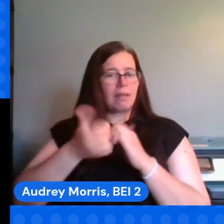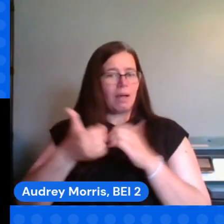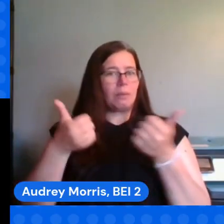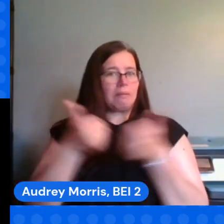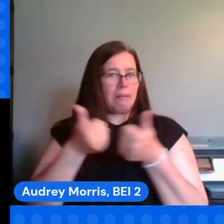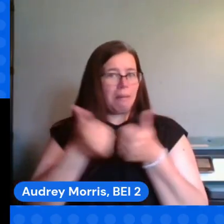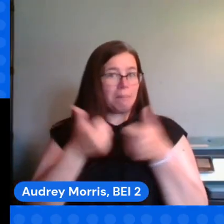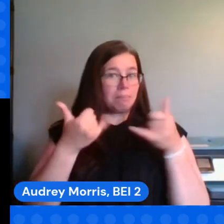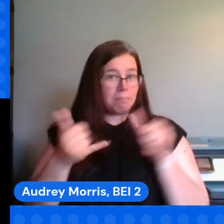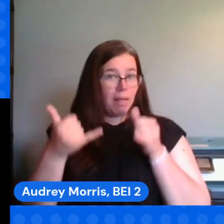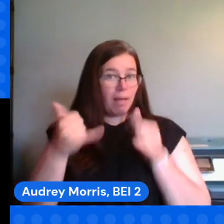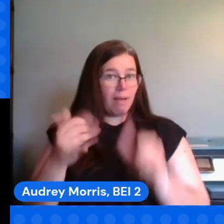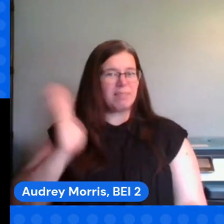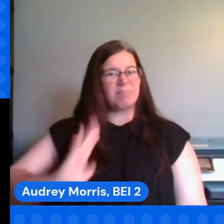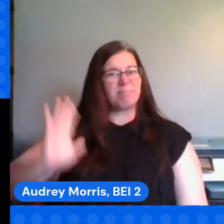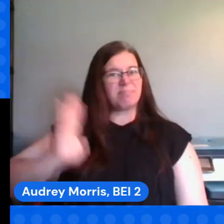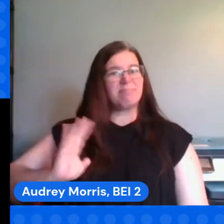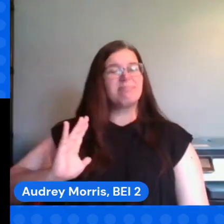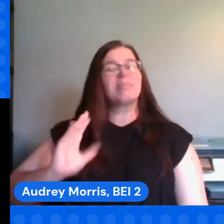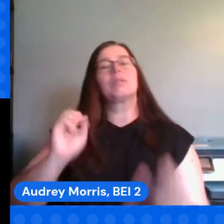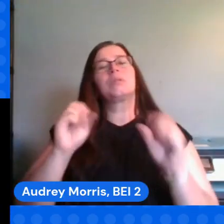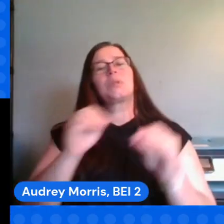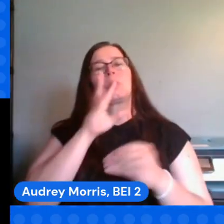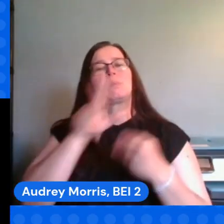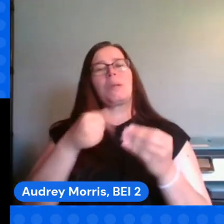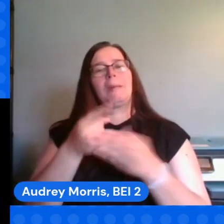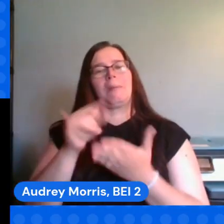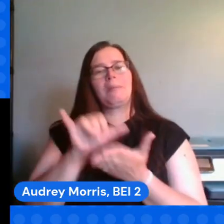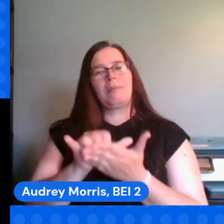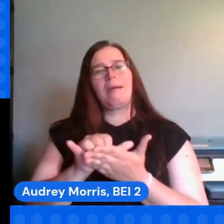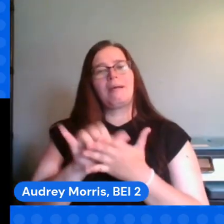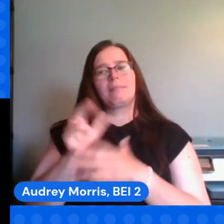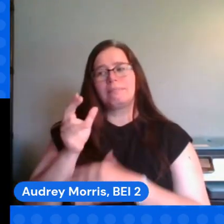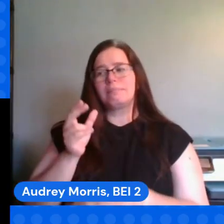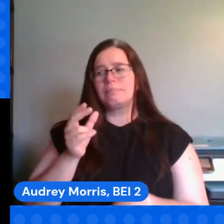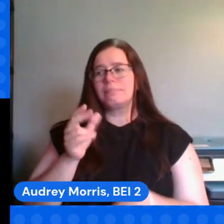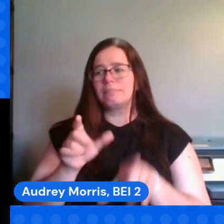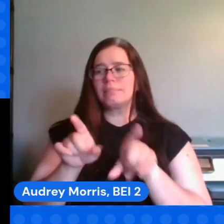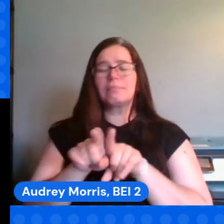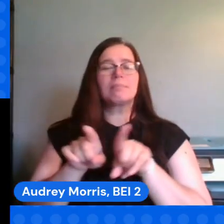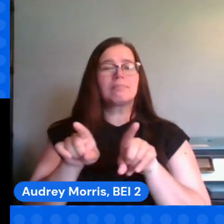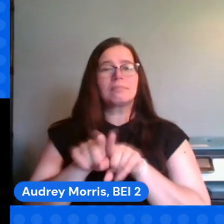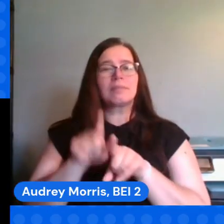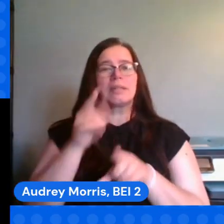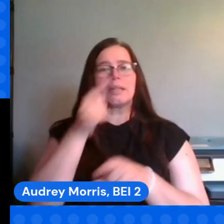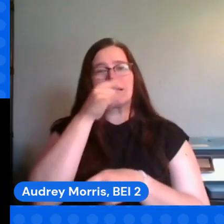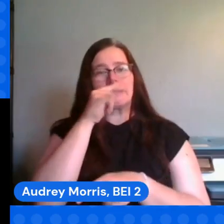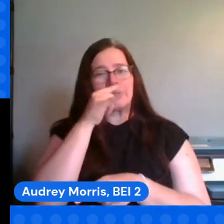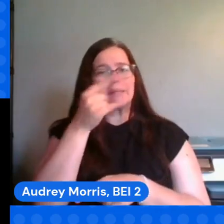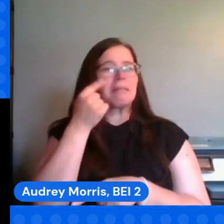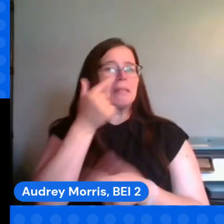played in the earlier years. So we'll kind of talk through that as well, and kids find a lot of interest in that.